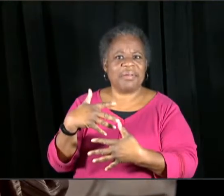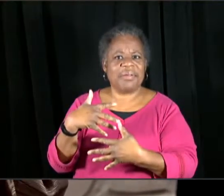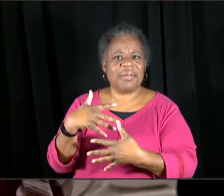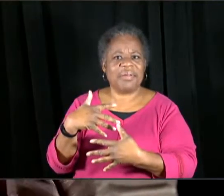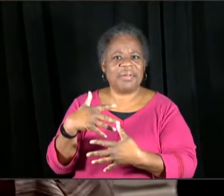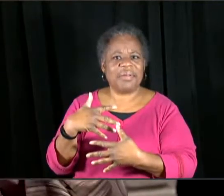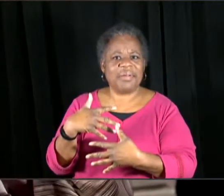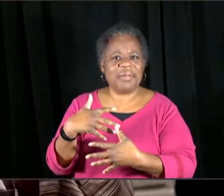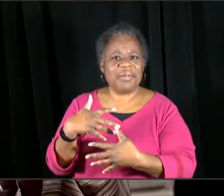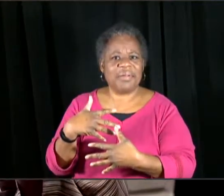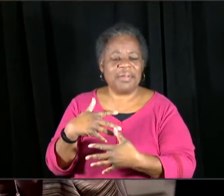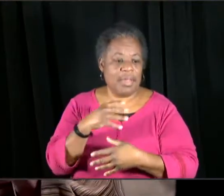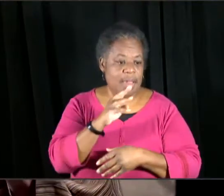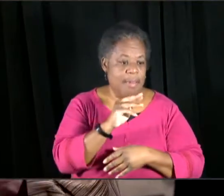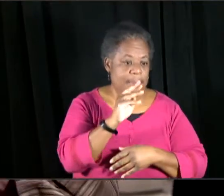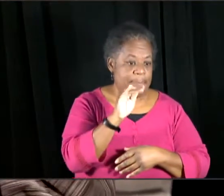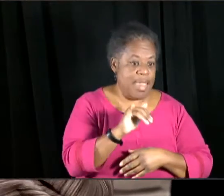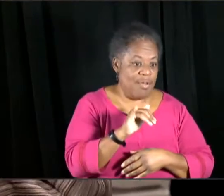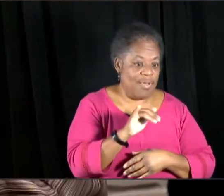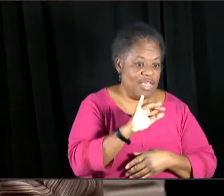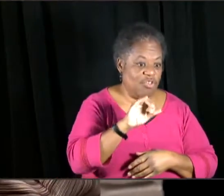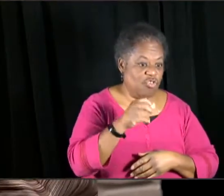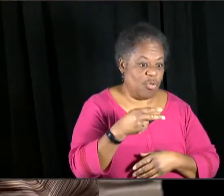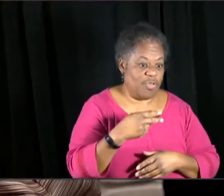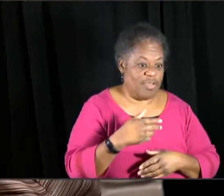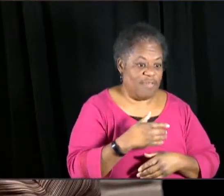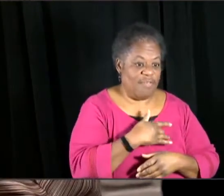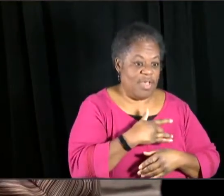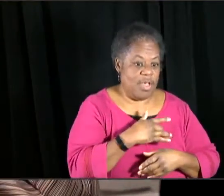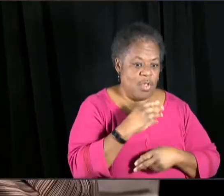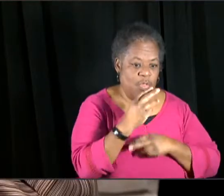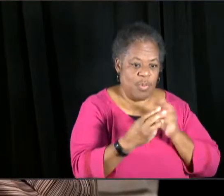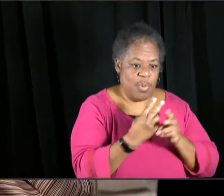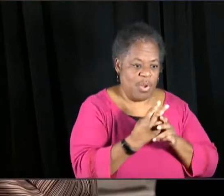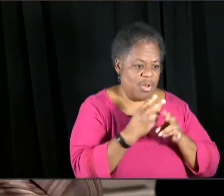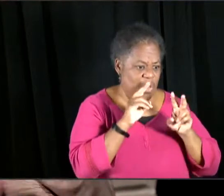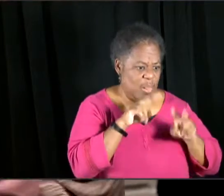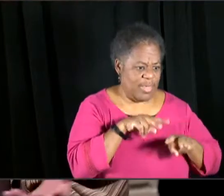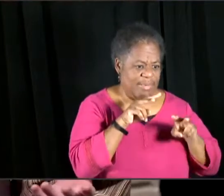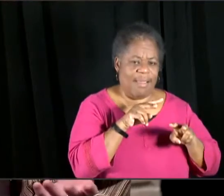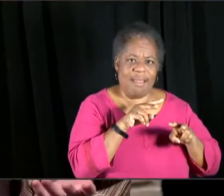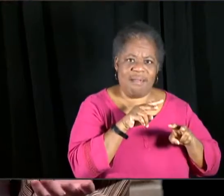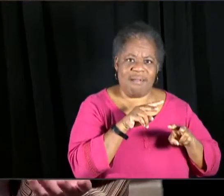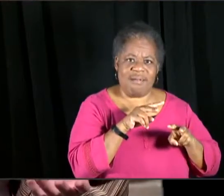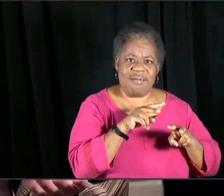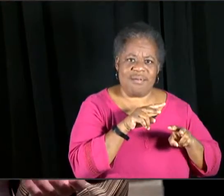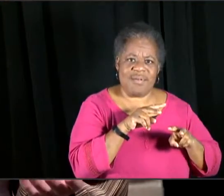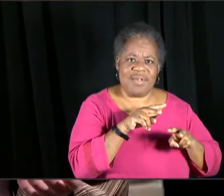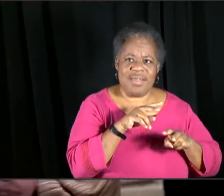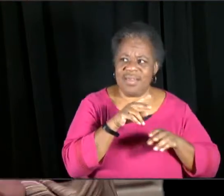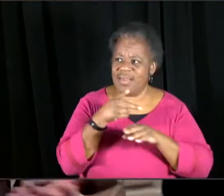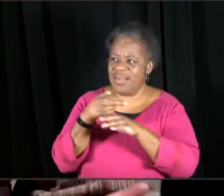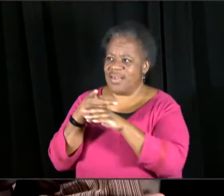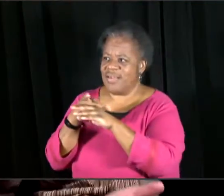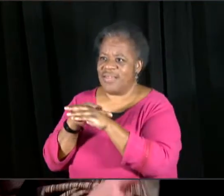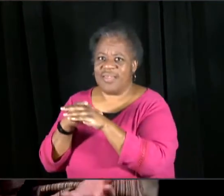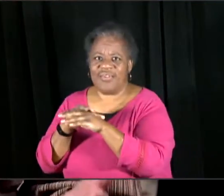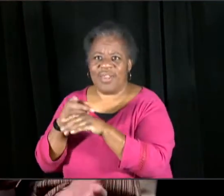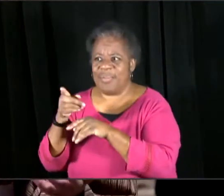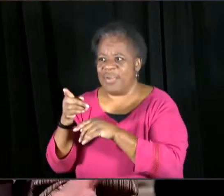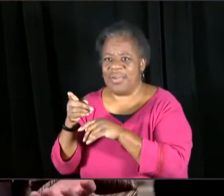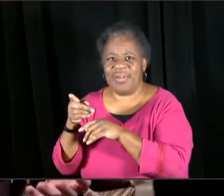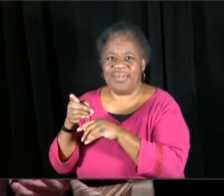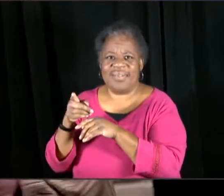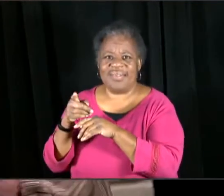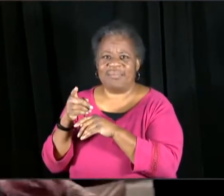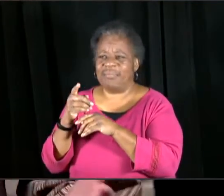If Mary and Joseph felt as though the whole world was looking down on them, the shepherds would have been happy for no one to be looking